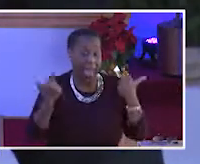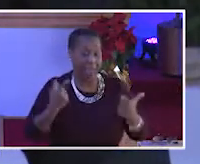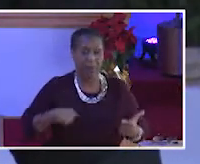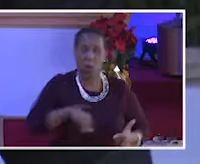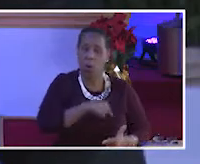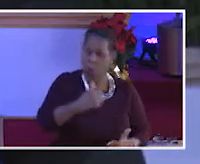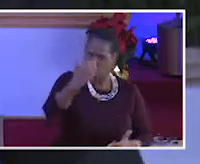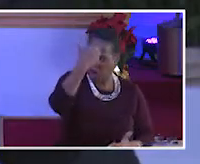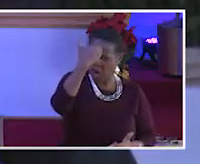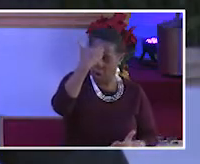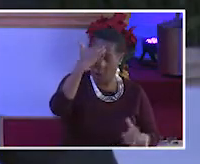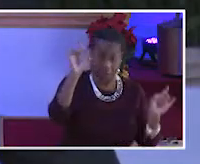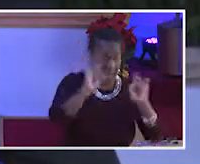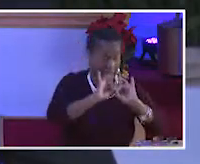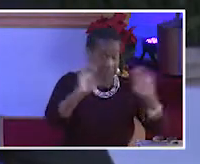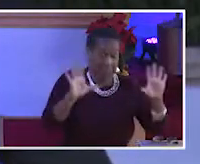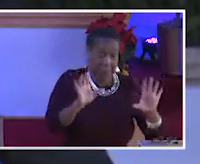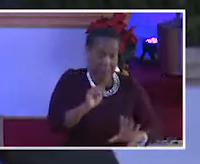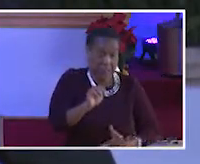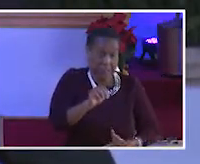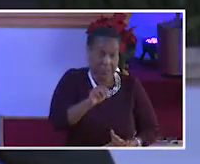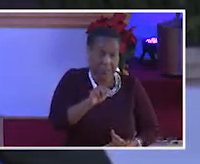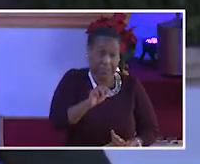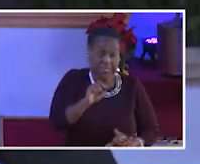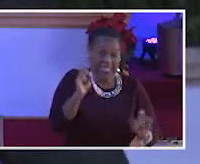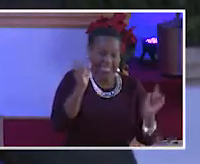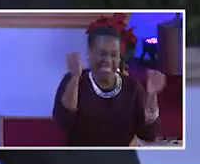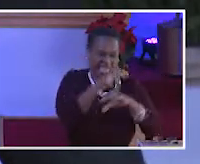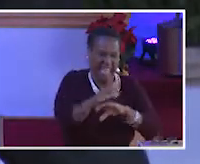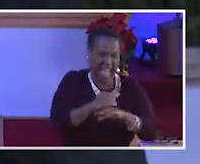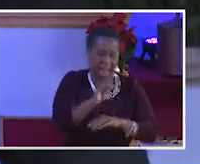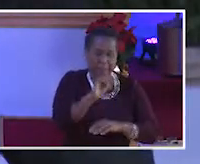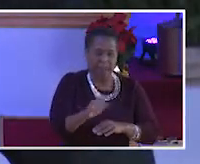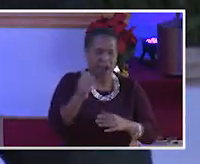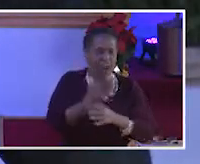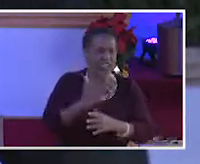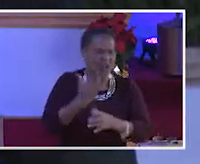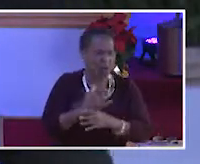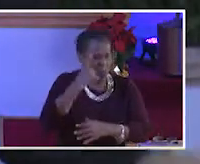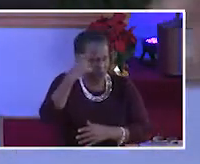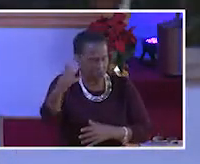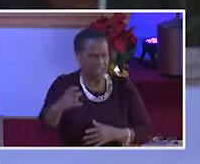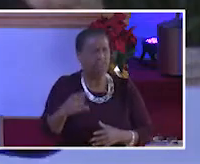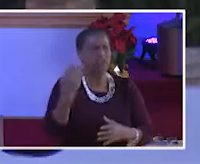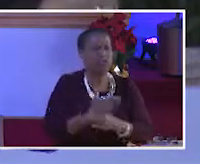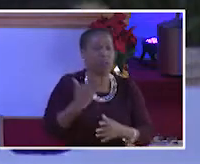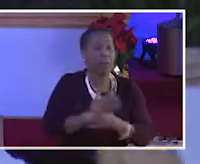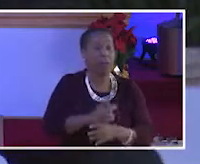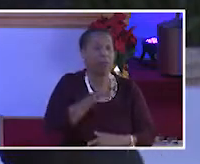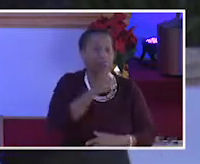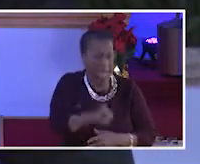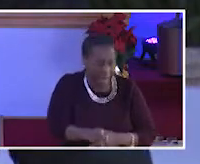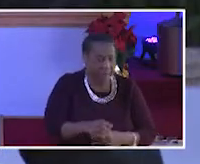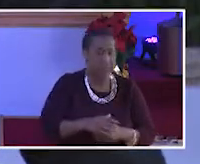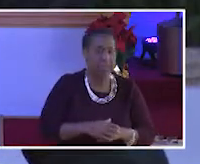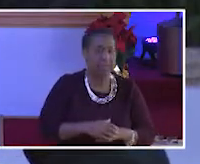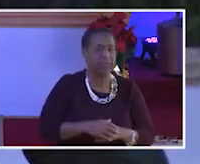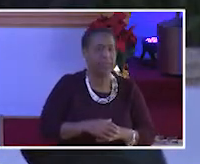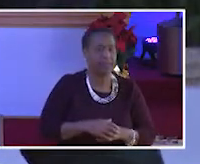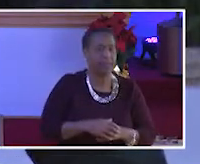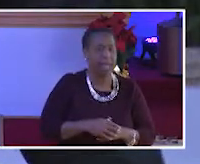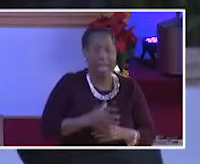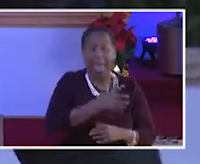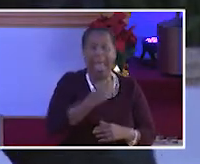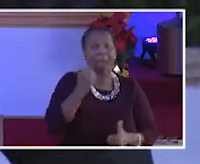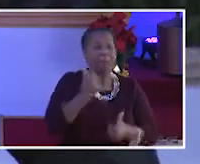that nightmares are disturbing dreams, troublesome realities at the level of the subconscious.